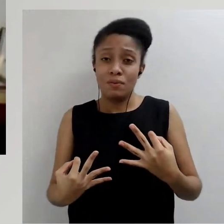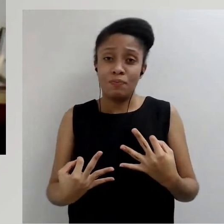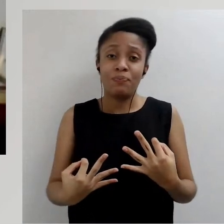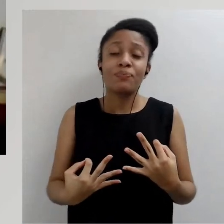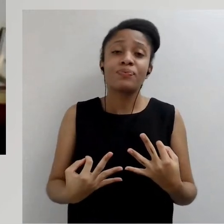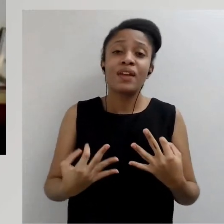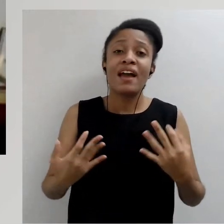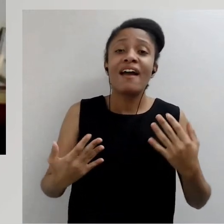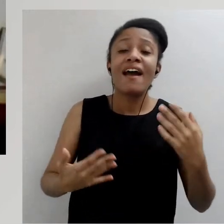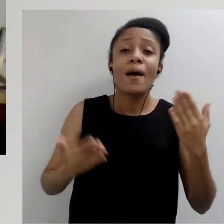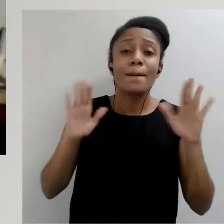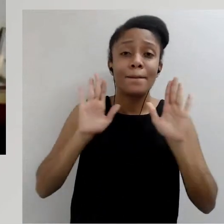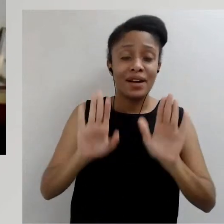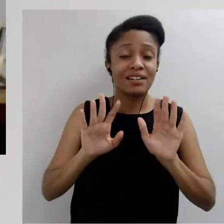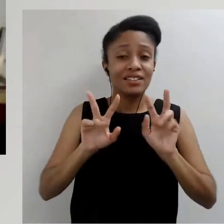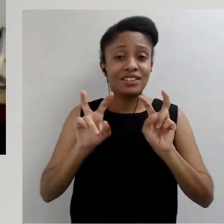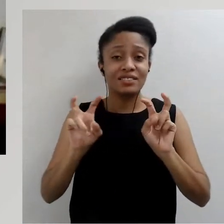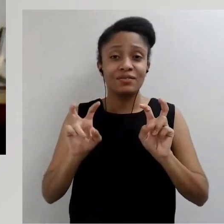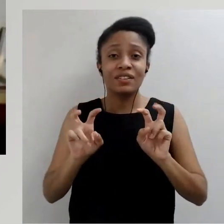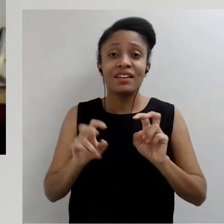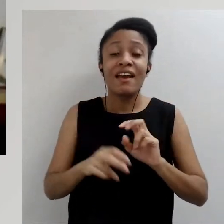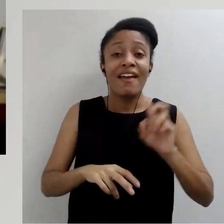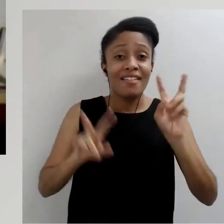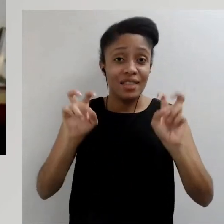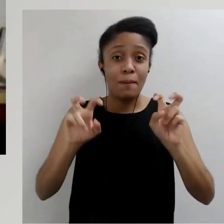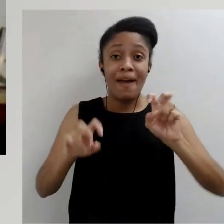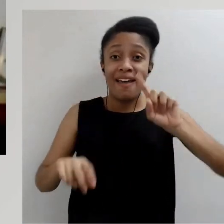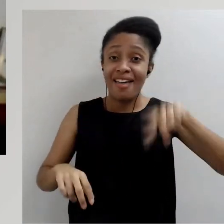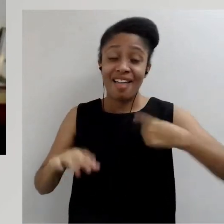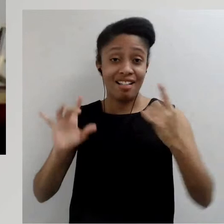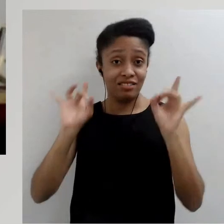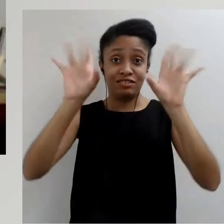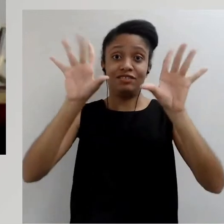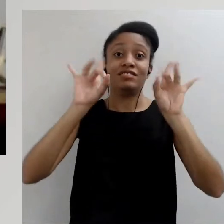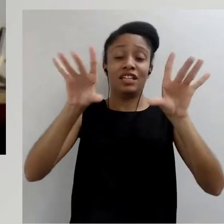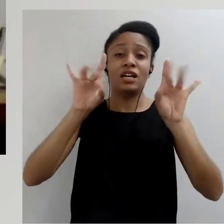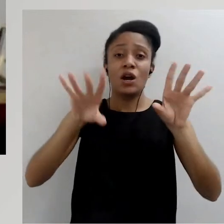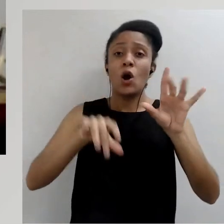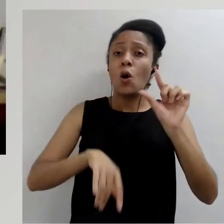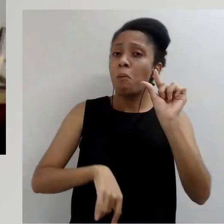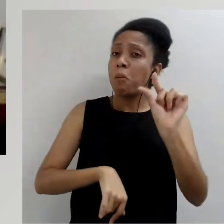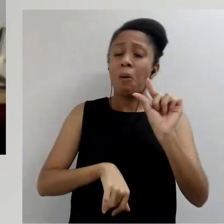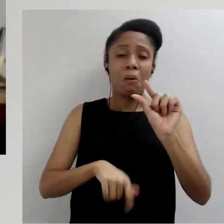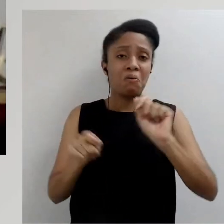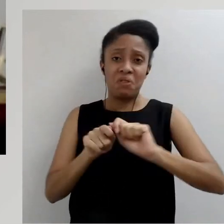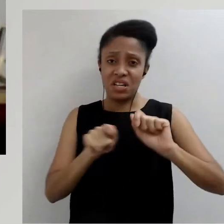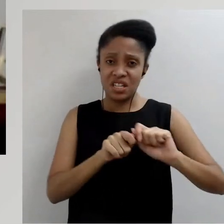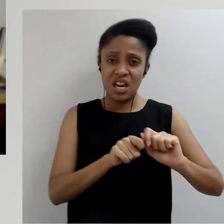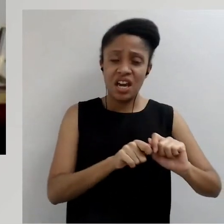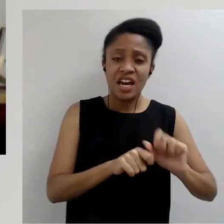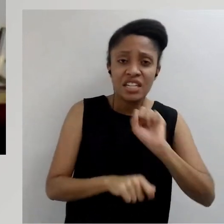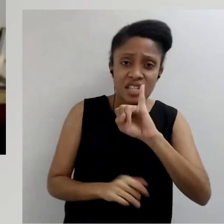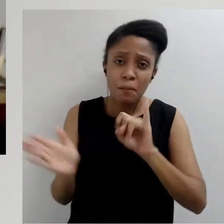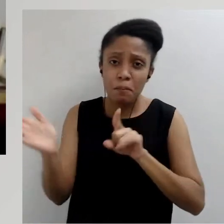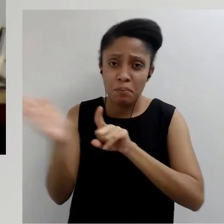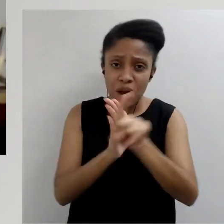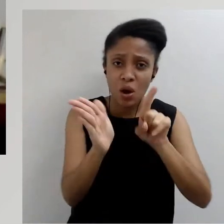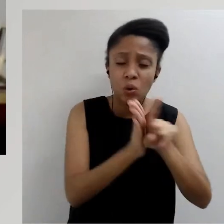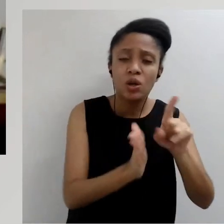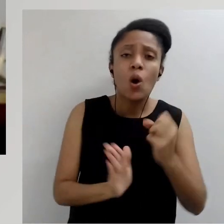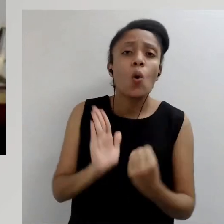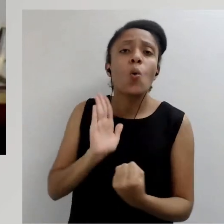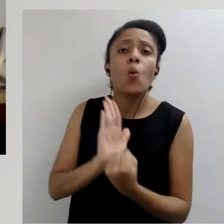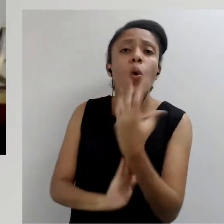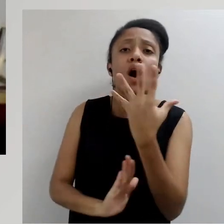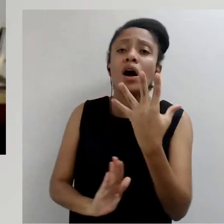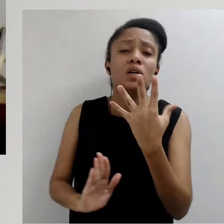time. But when the subject is the excellency, few of us are able to do so. If I ask you how